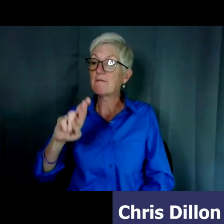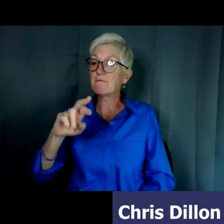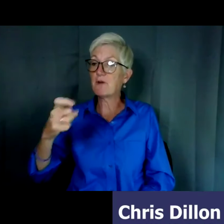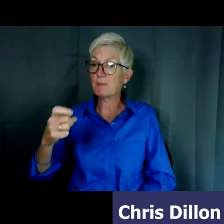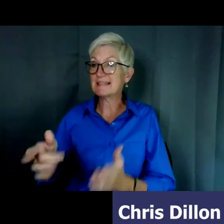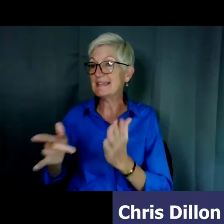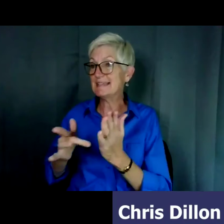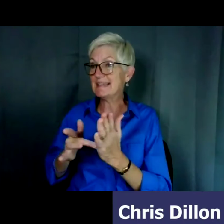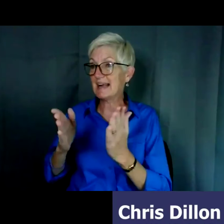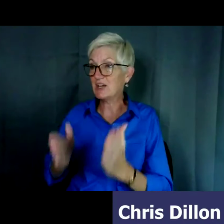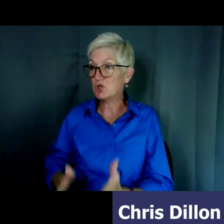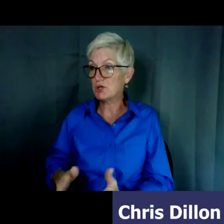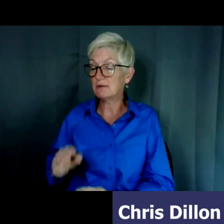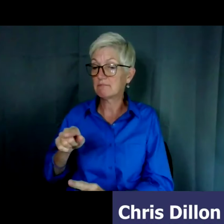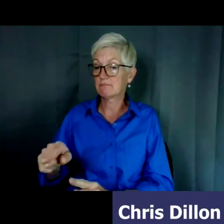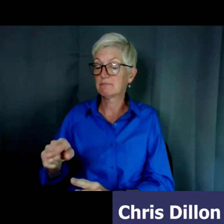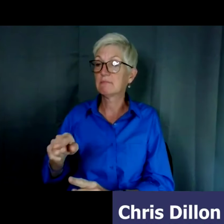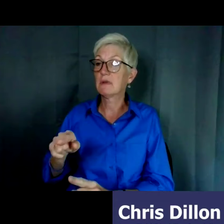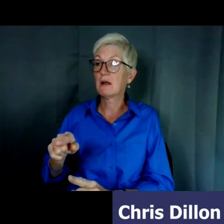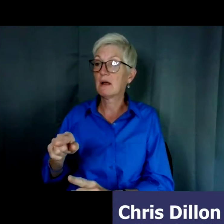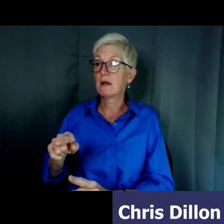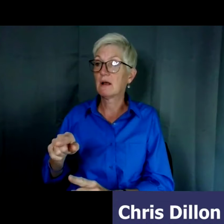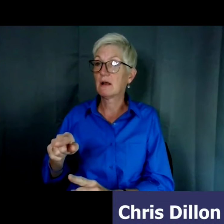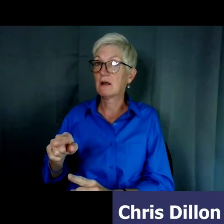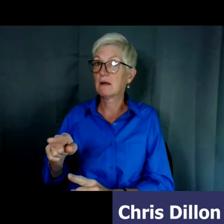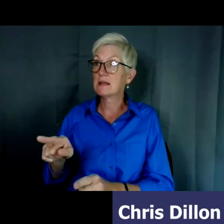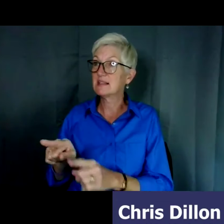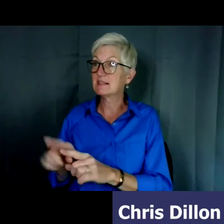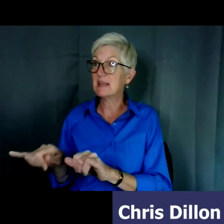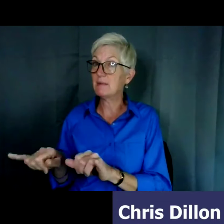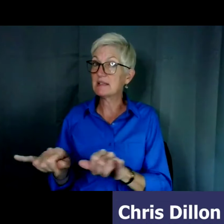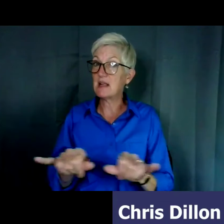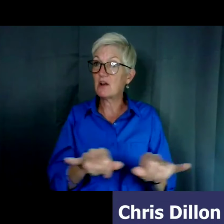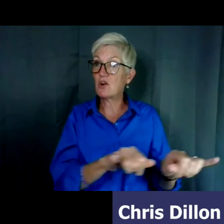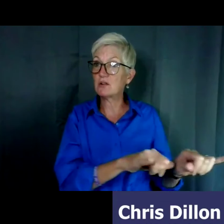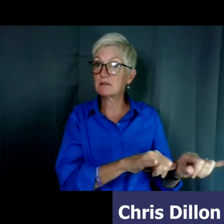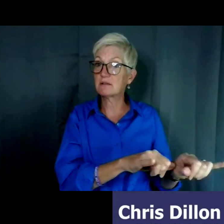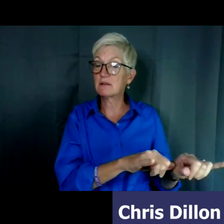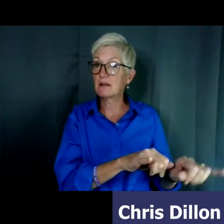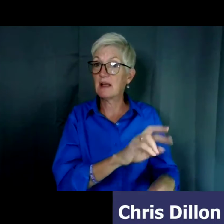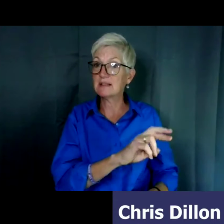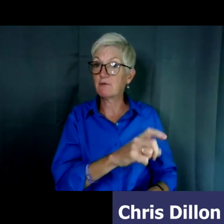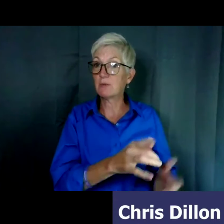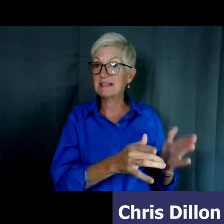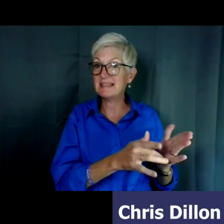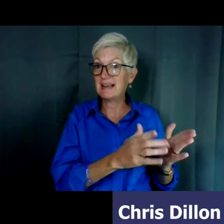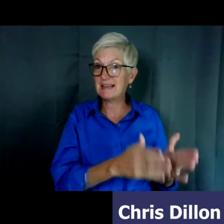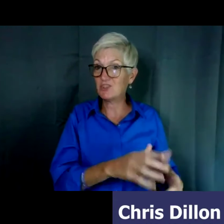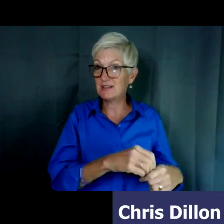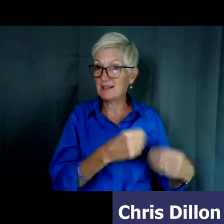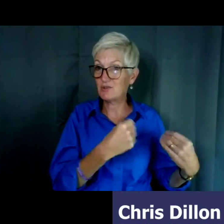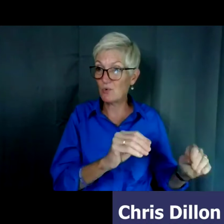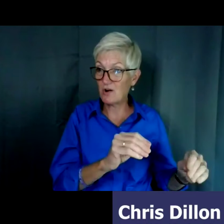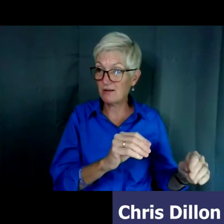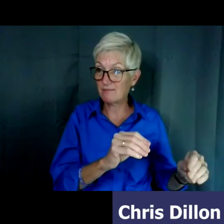pharmacy technicians at this location, are they going to be held to the same standards as the pharmacy technicians in our stores? And once I got